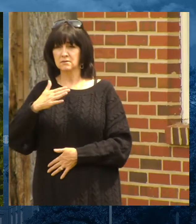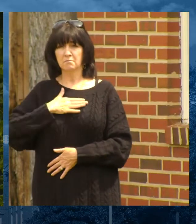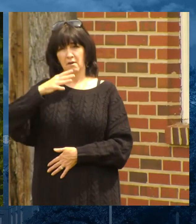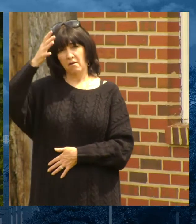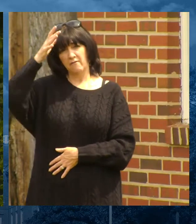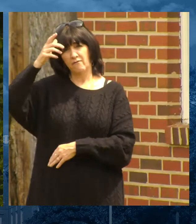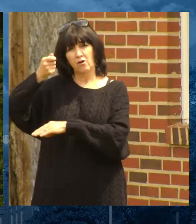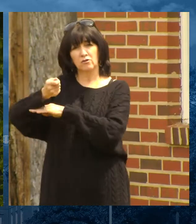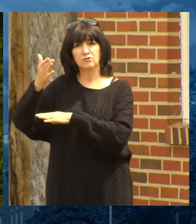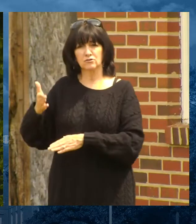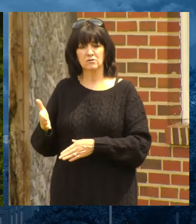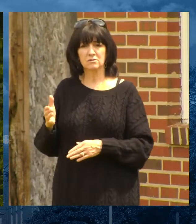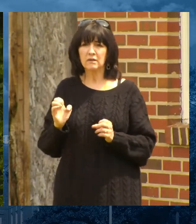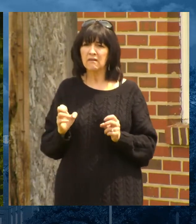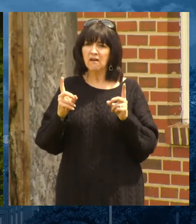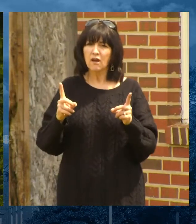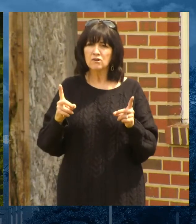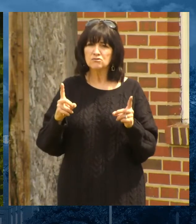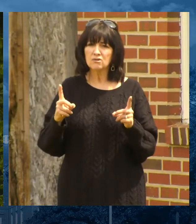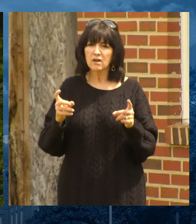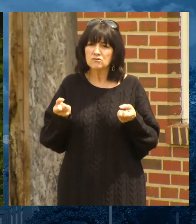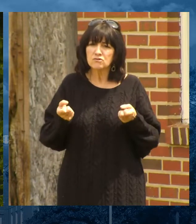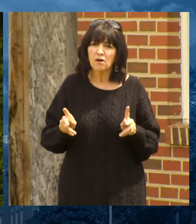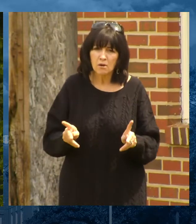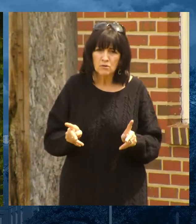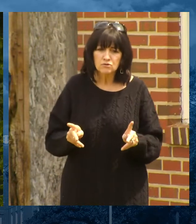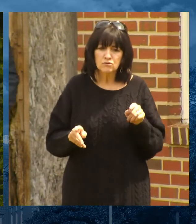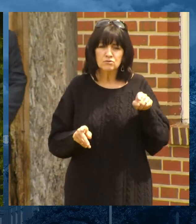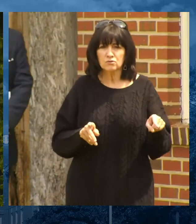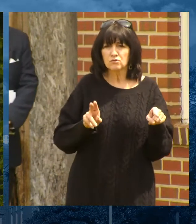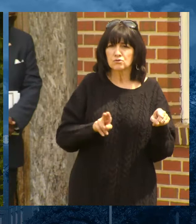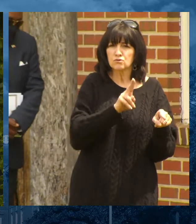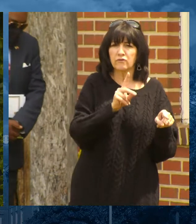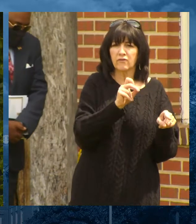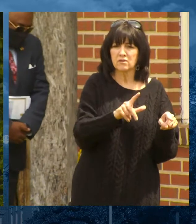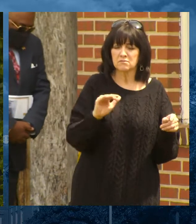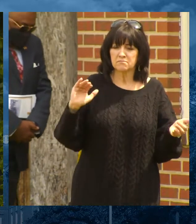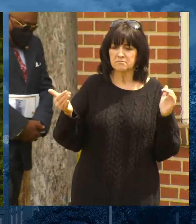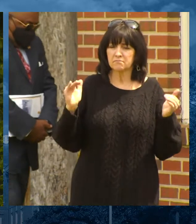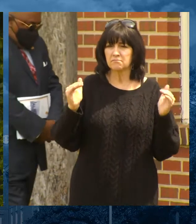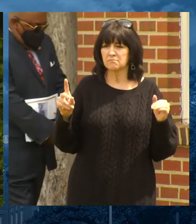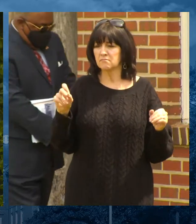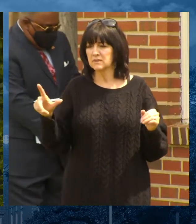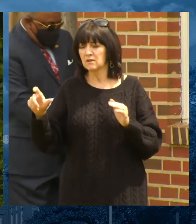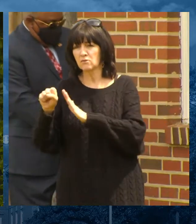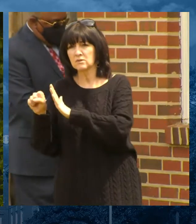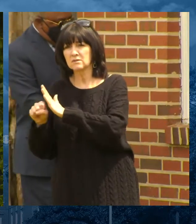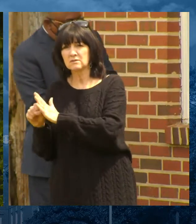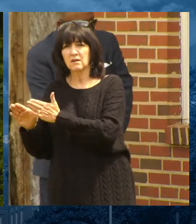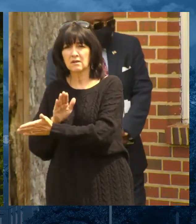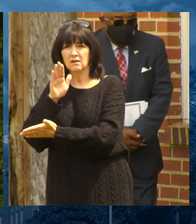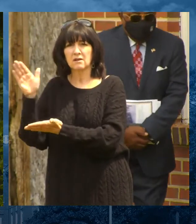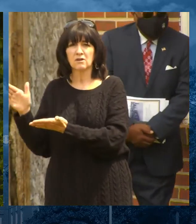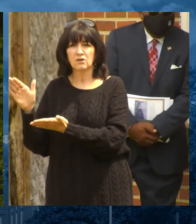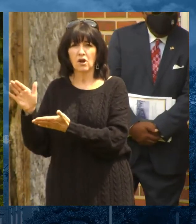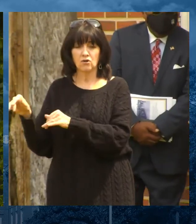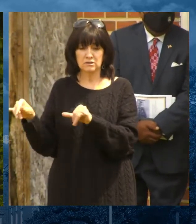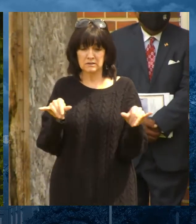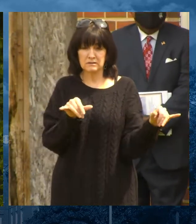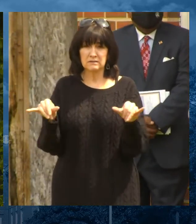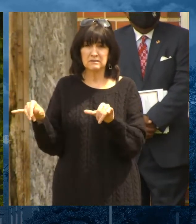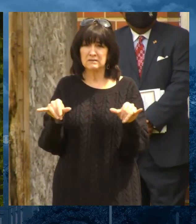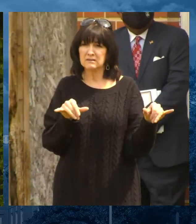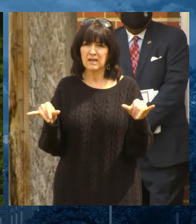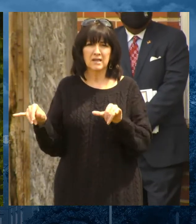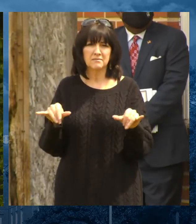educational opportunities at the University of Delaware compared to Delaware State College were superior